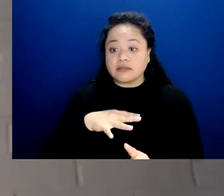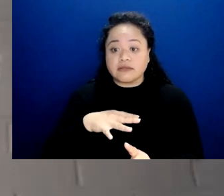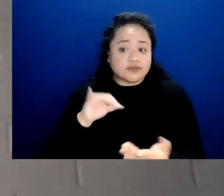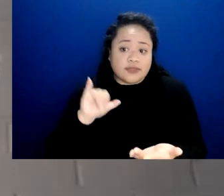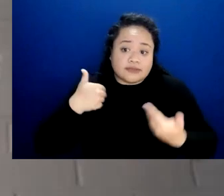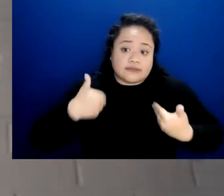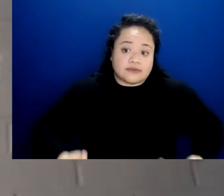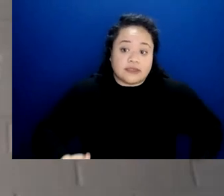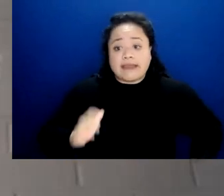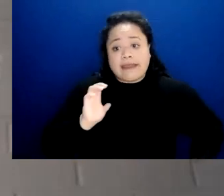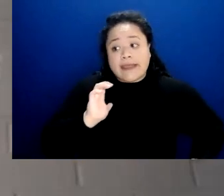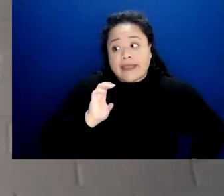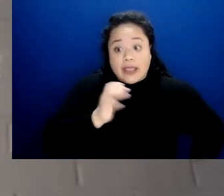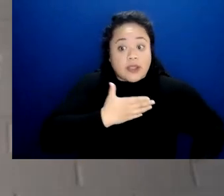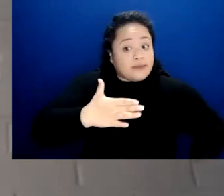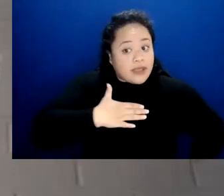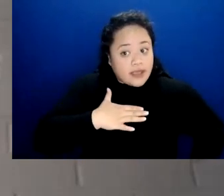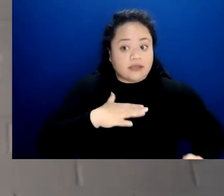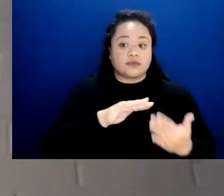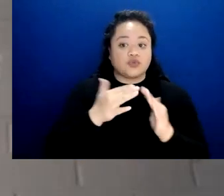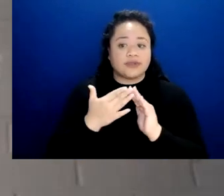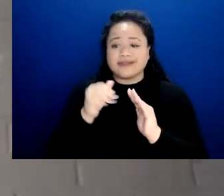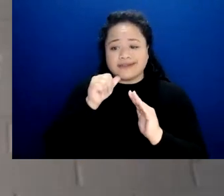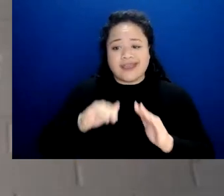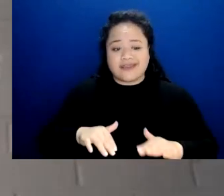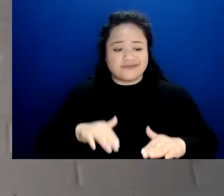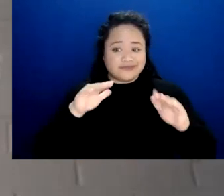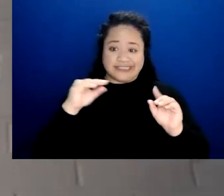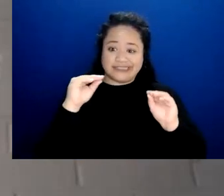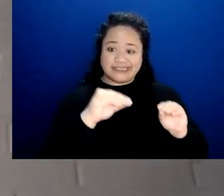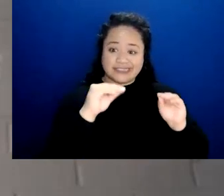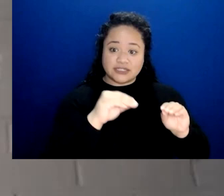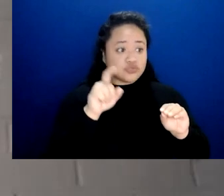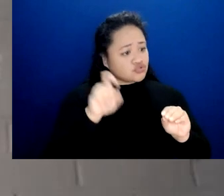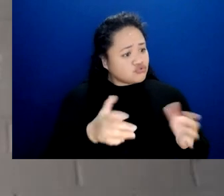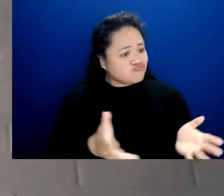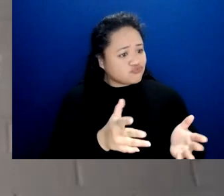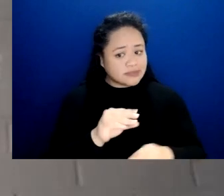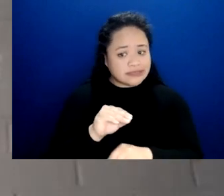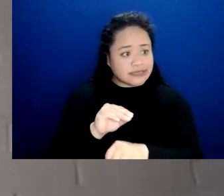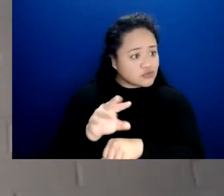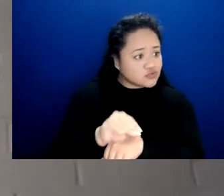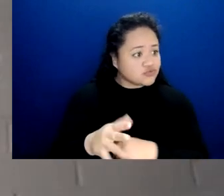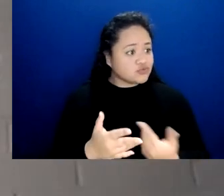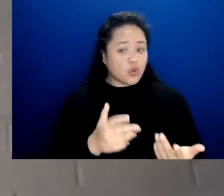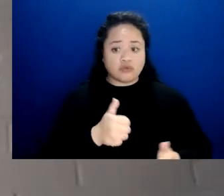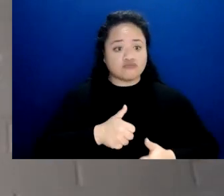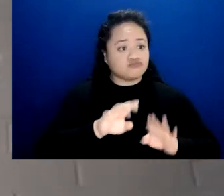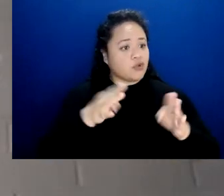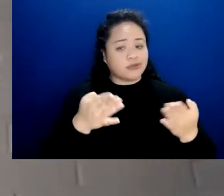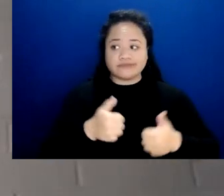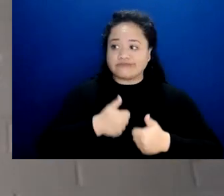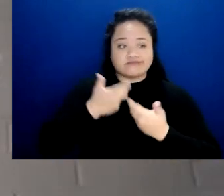not raised to go to counseling. We're not raised to talk about the problems that we faced in our lives. We're not raised to do that. There is trauma that